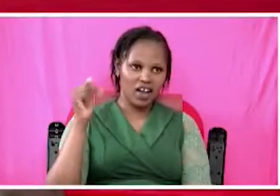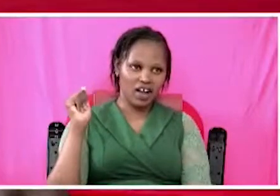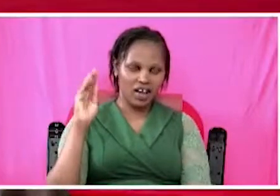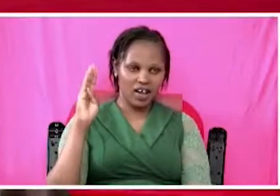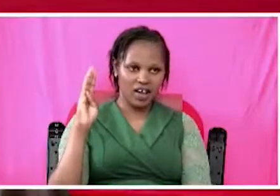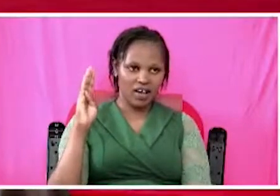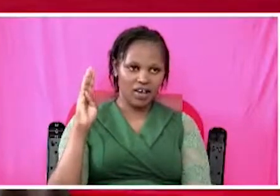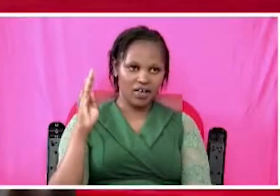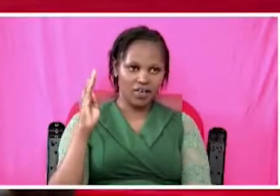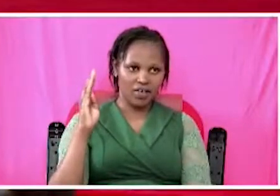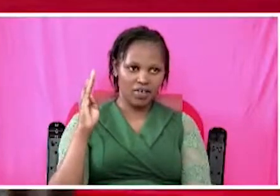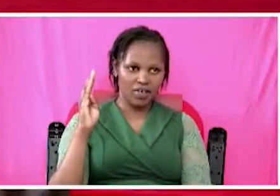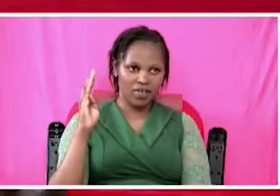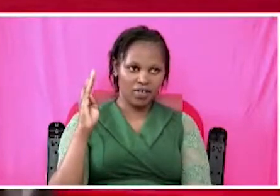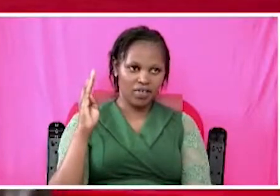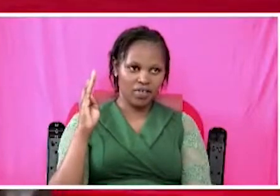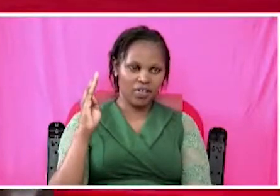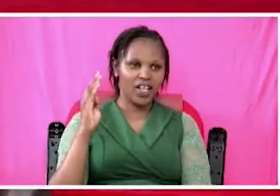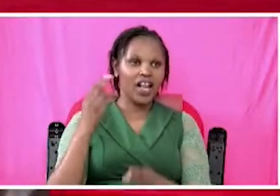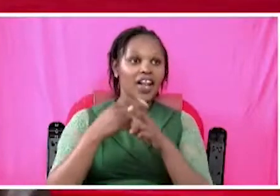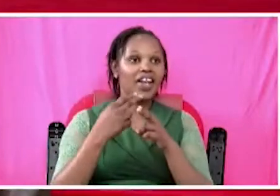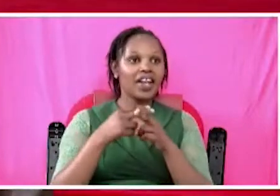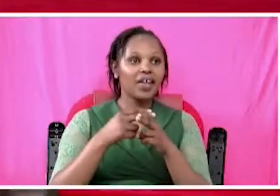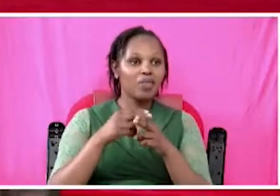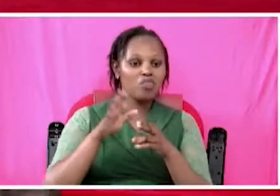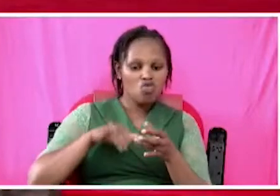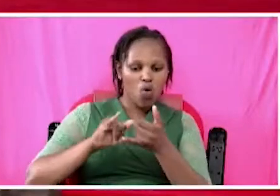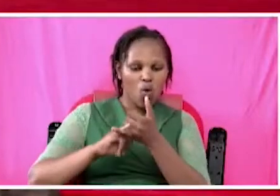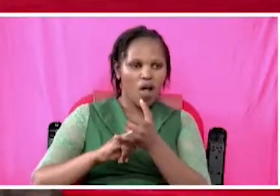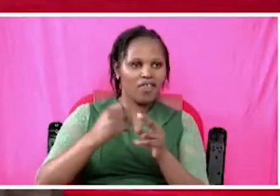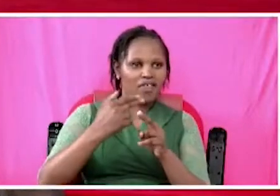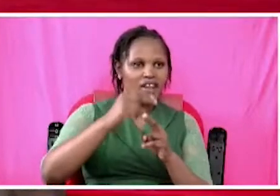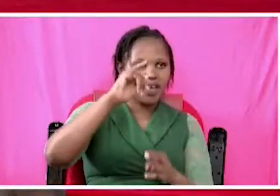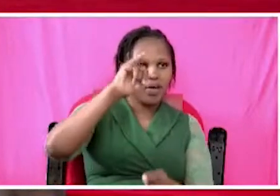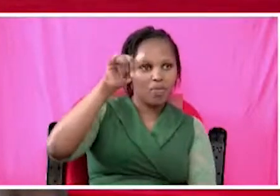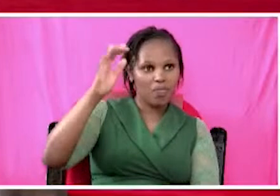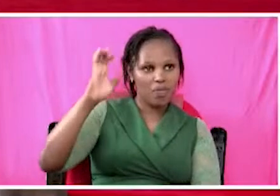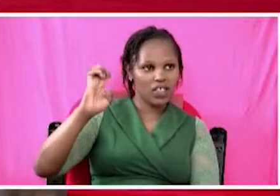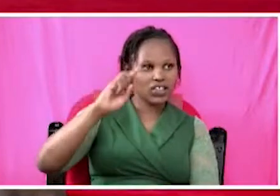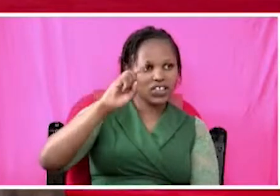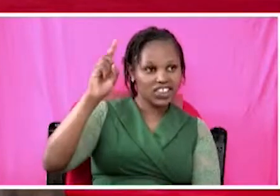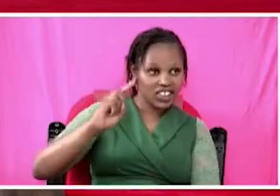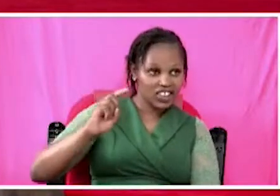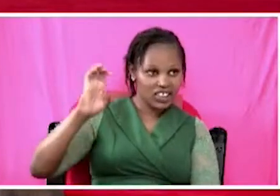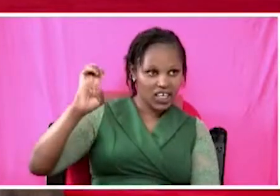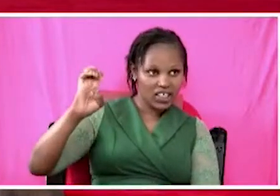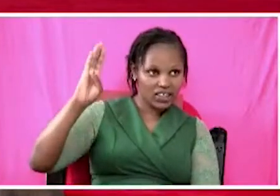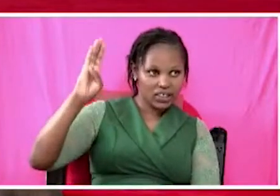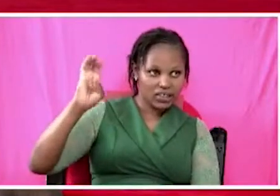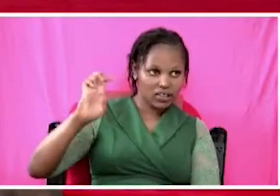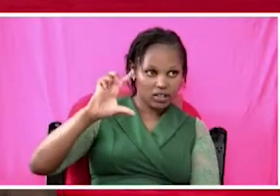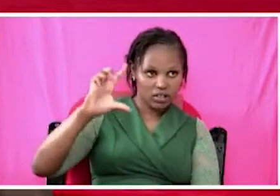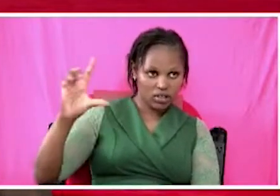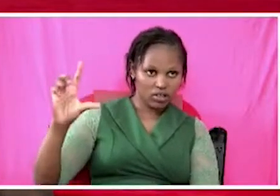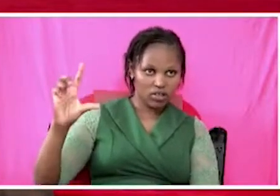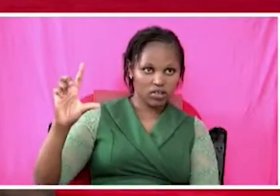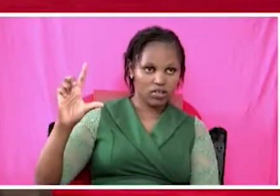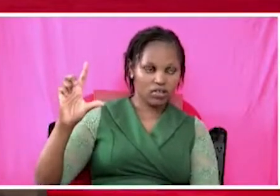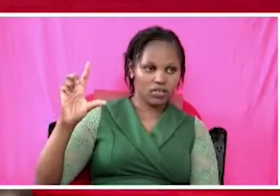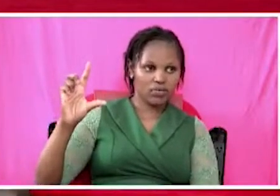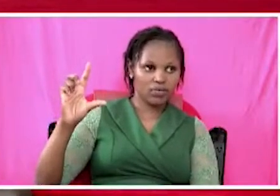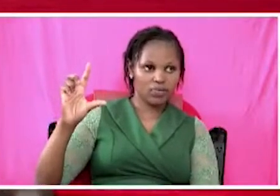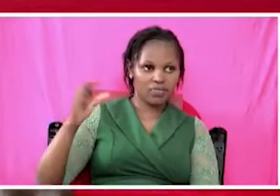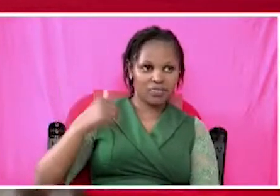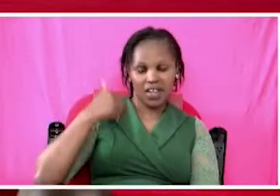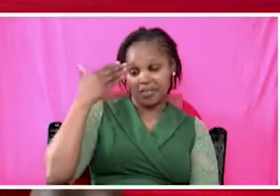who? Jezebel. You've heard that name before, isn't it? And I think most people don't call their children by that name. I don't